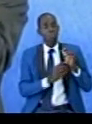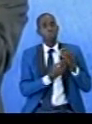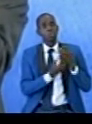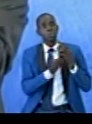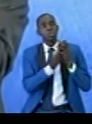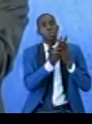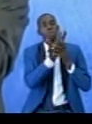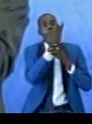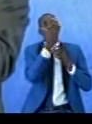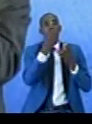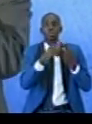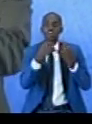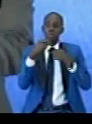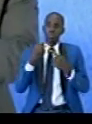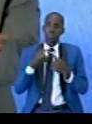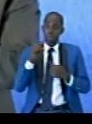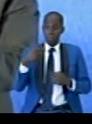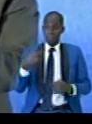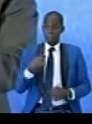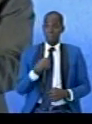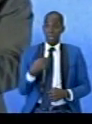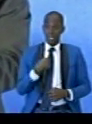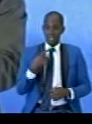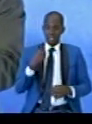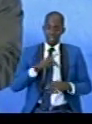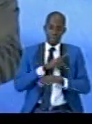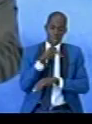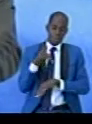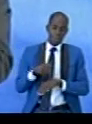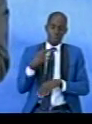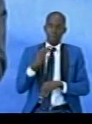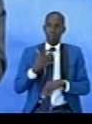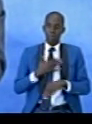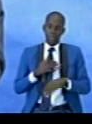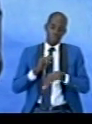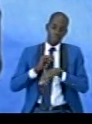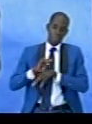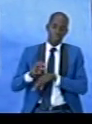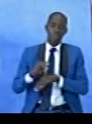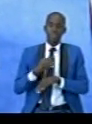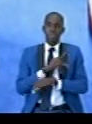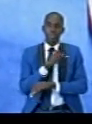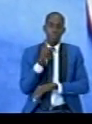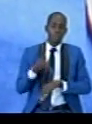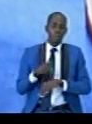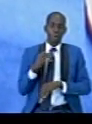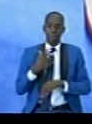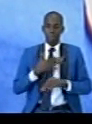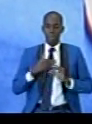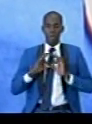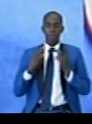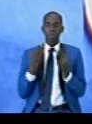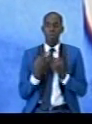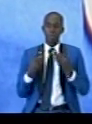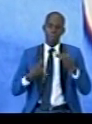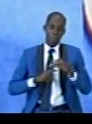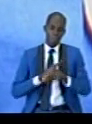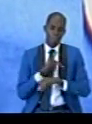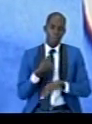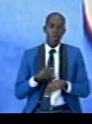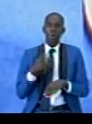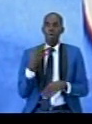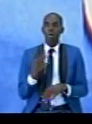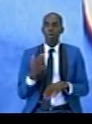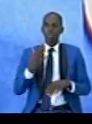me, principle of my ministry, I'm principle of my family, I'm principle of